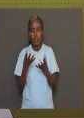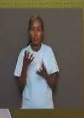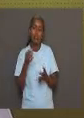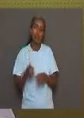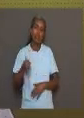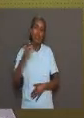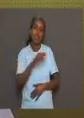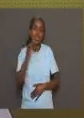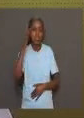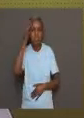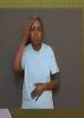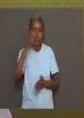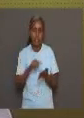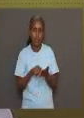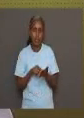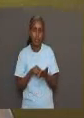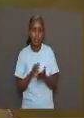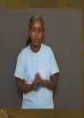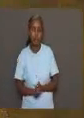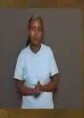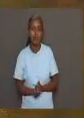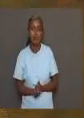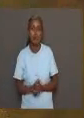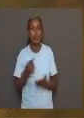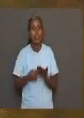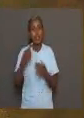origin and the arbitrary points.